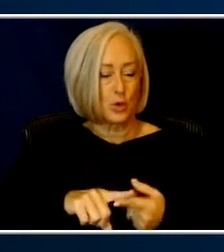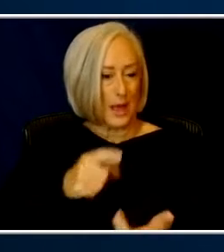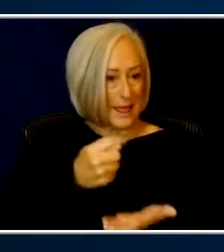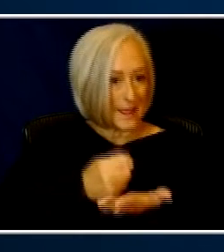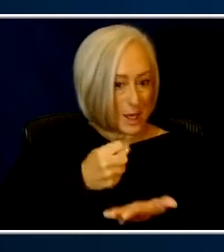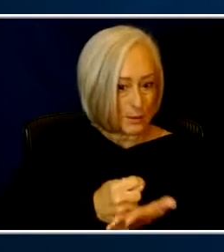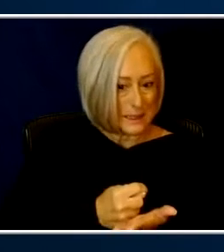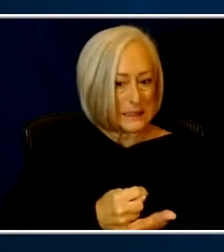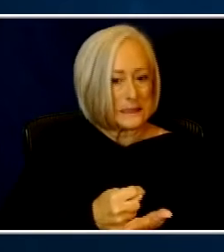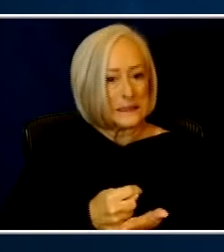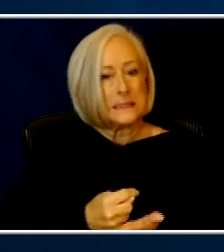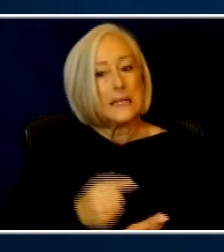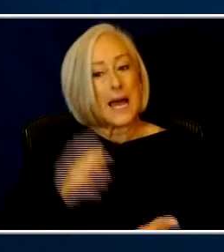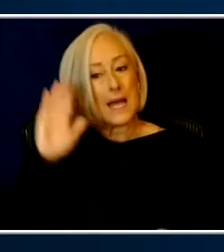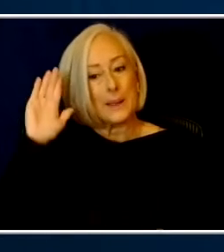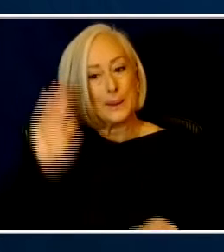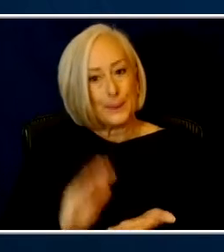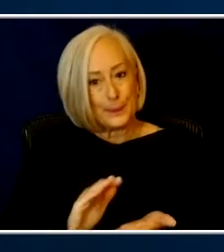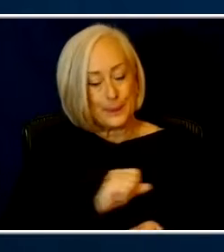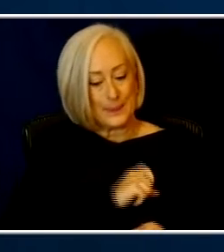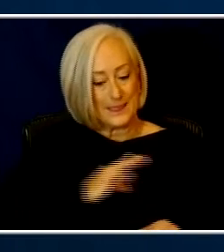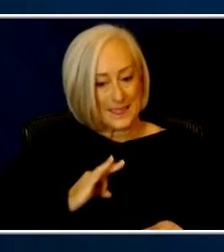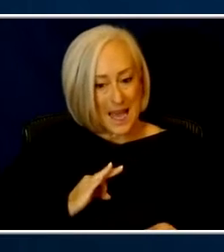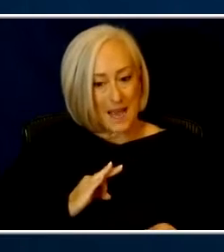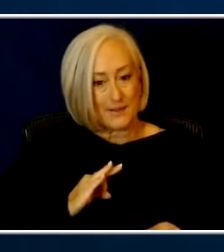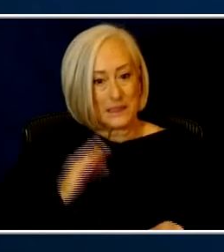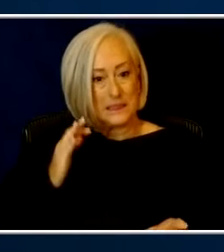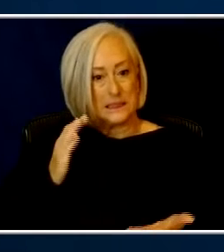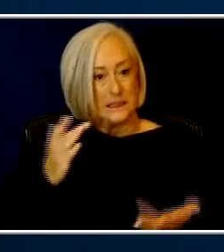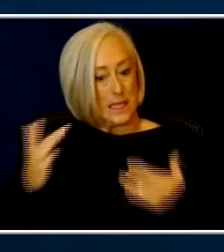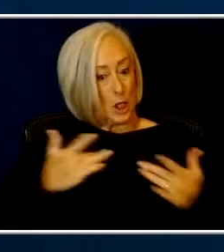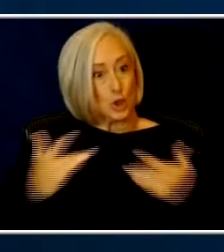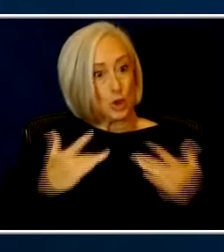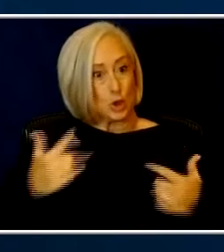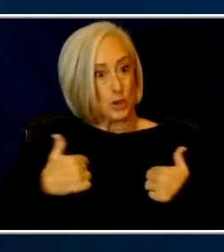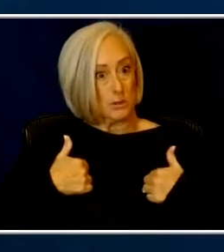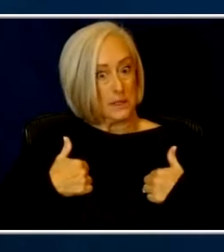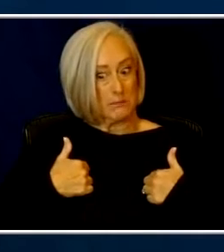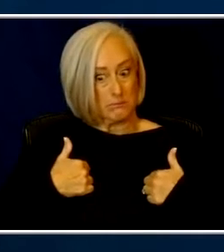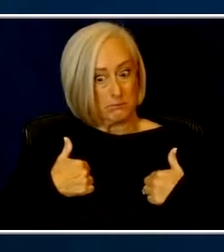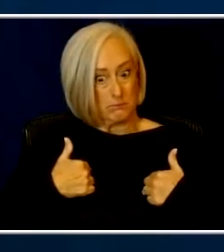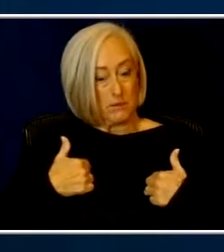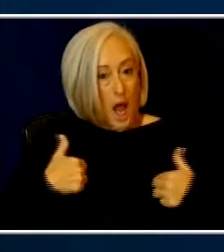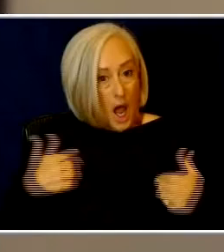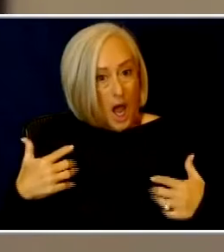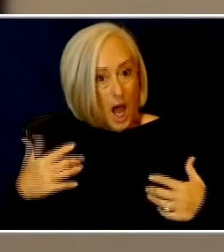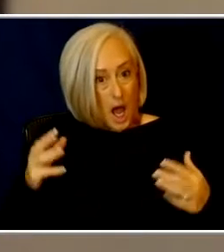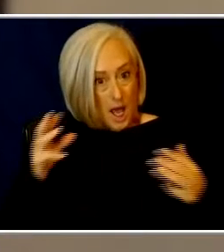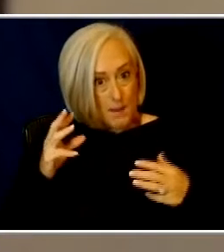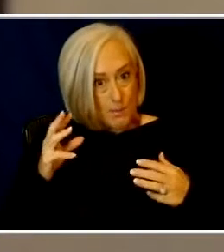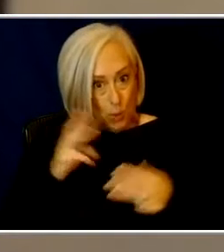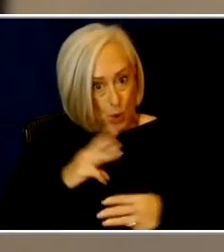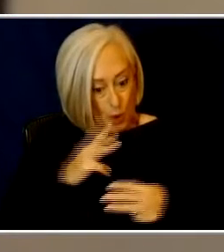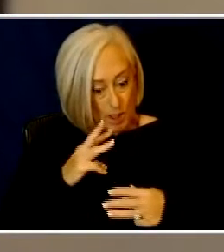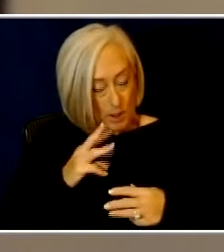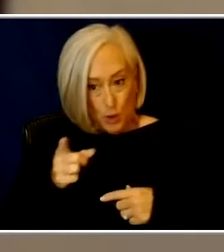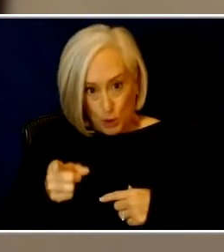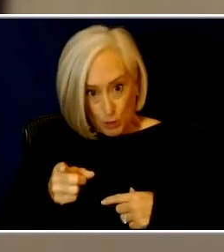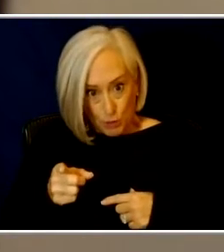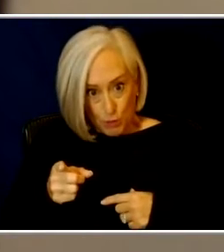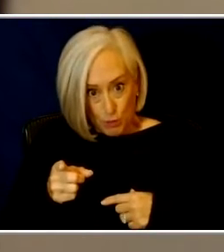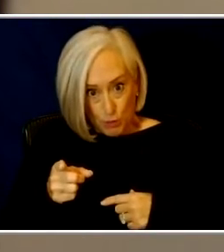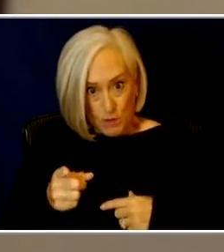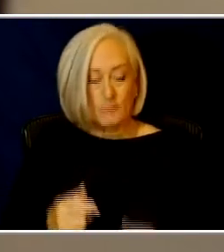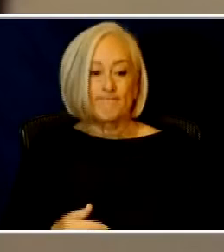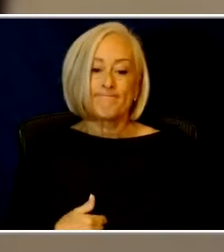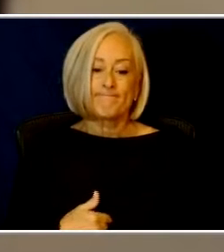levels. I'm worried. How about you? Well, I mean, I think shame on us if we don't do